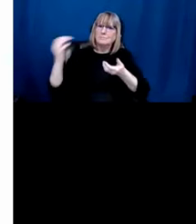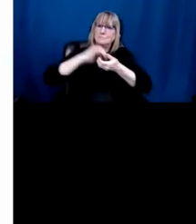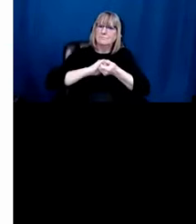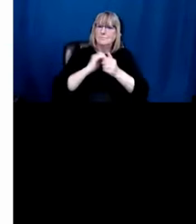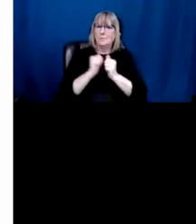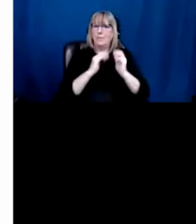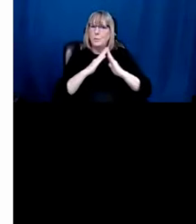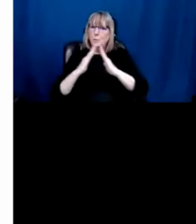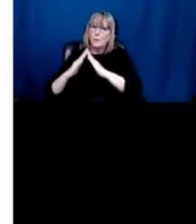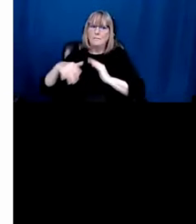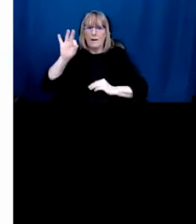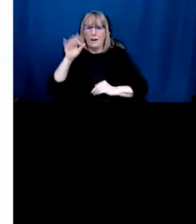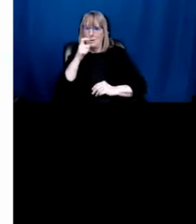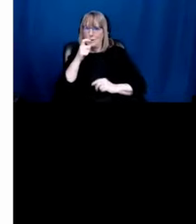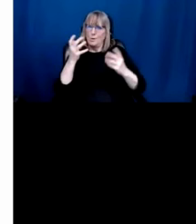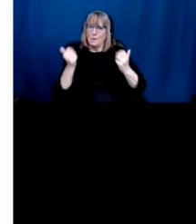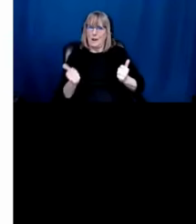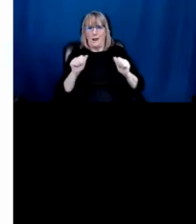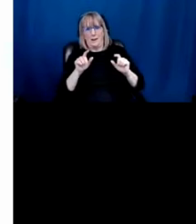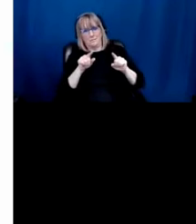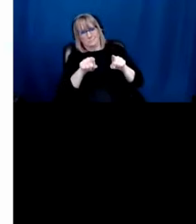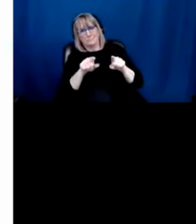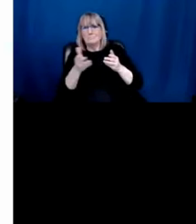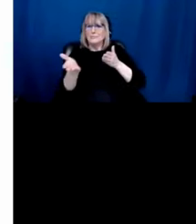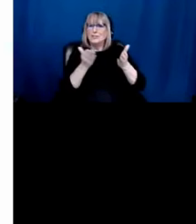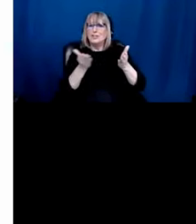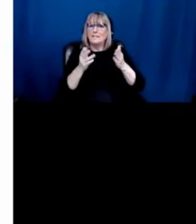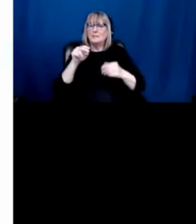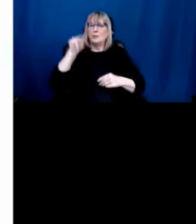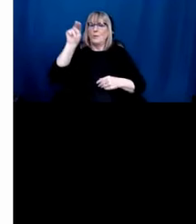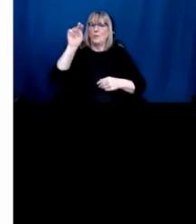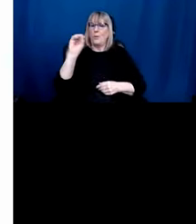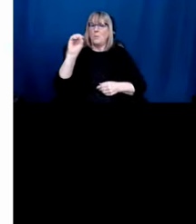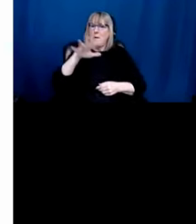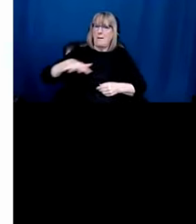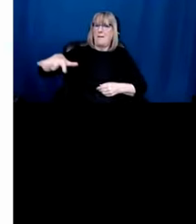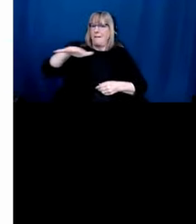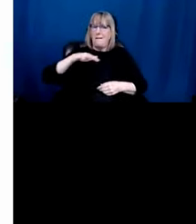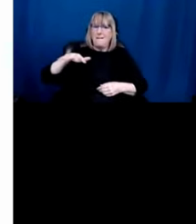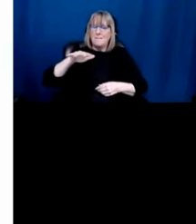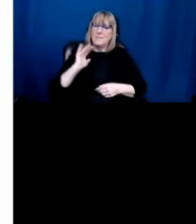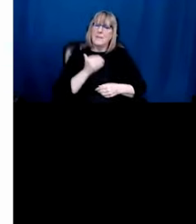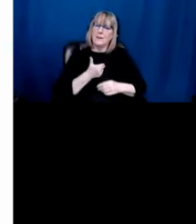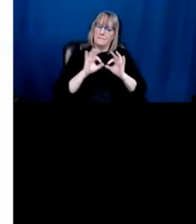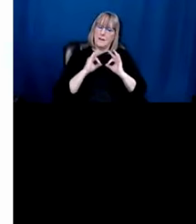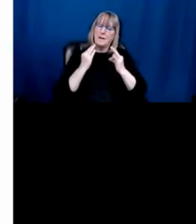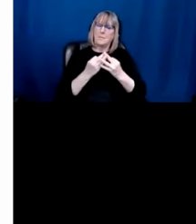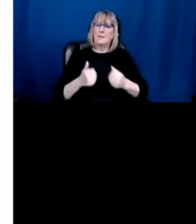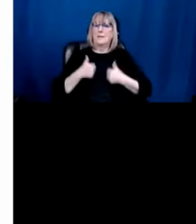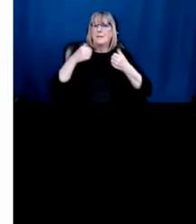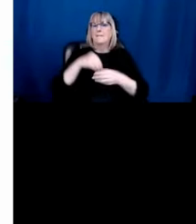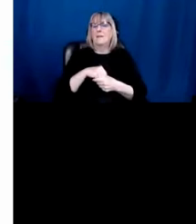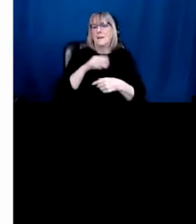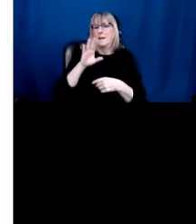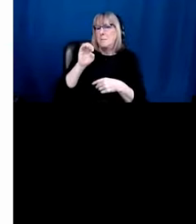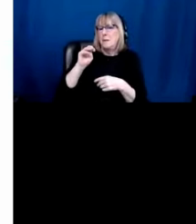un gran honor poder participar en este proyecto. Which our family, we live in Bemis Park, which